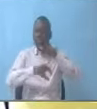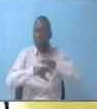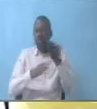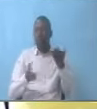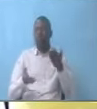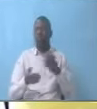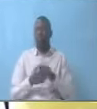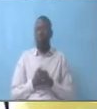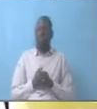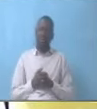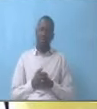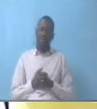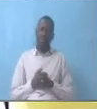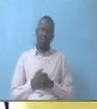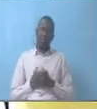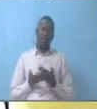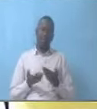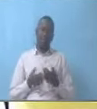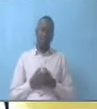Isn't it, Mr.